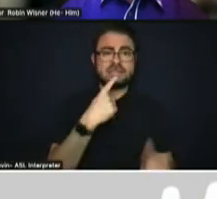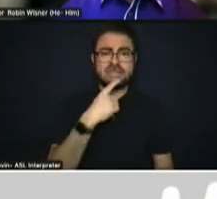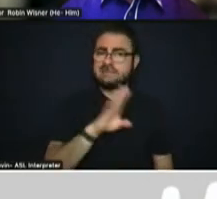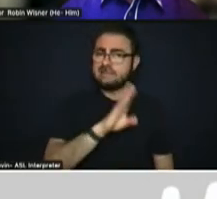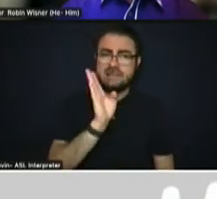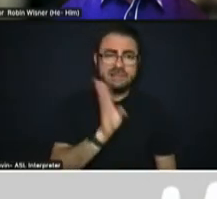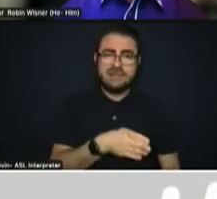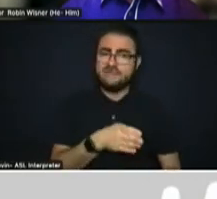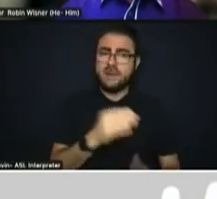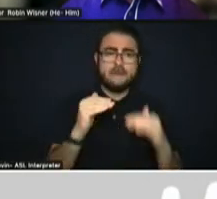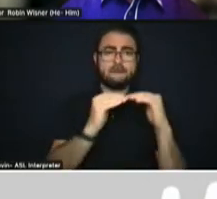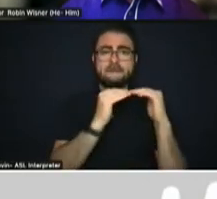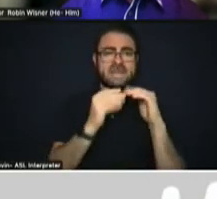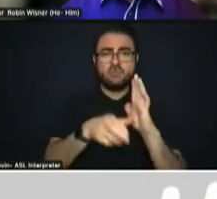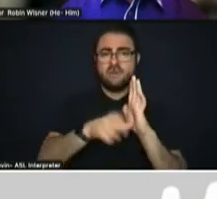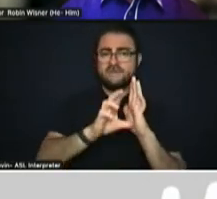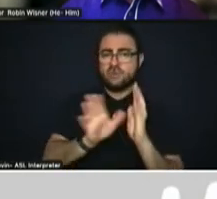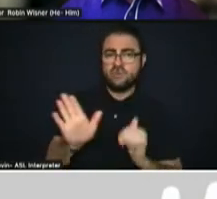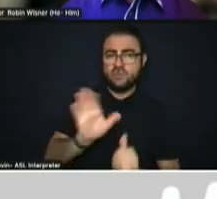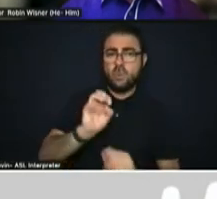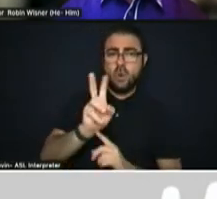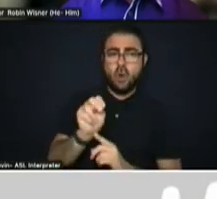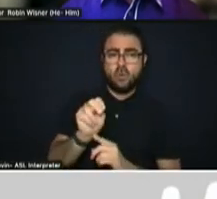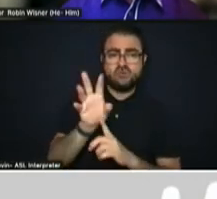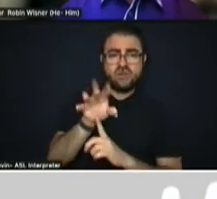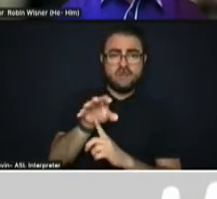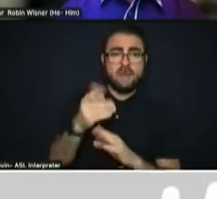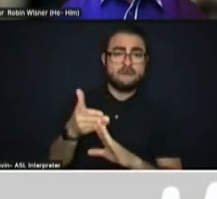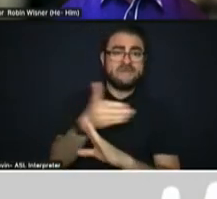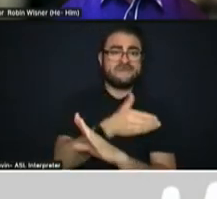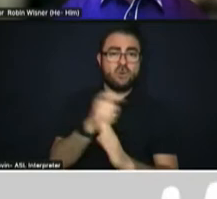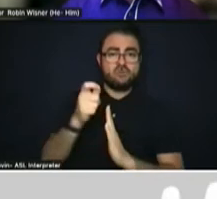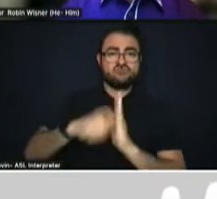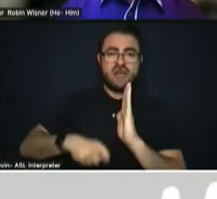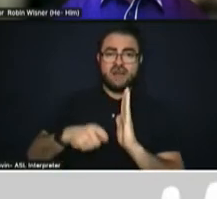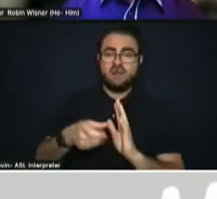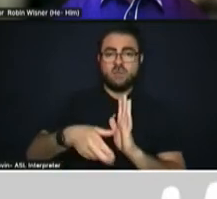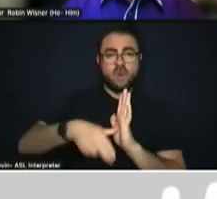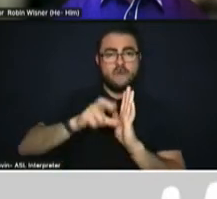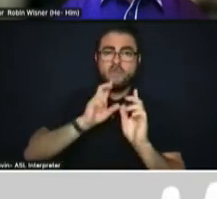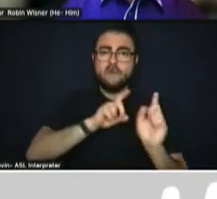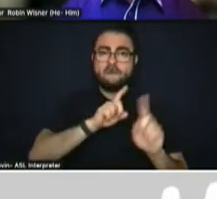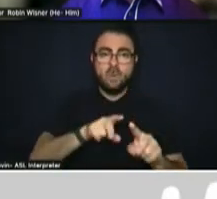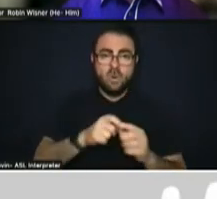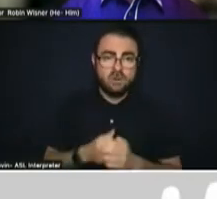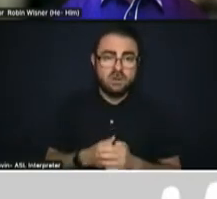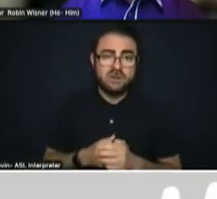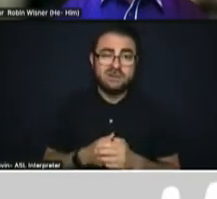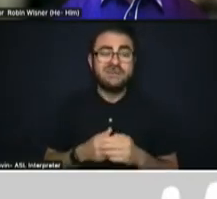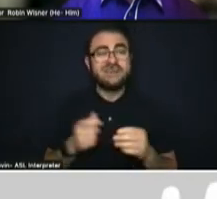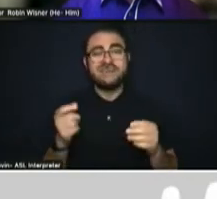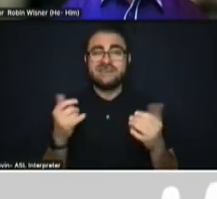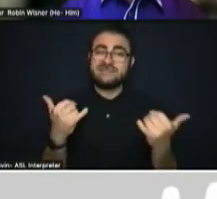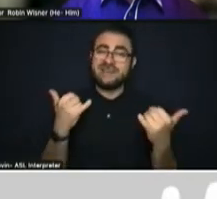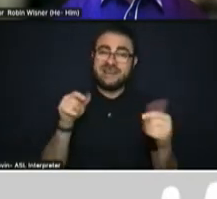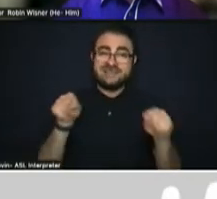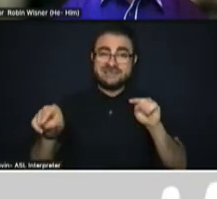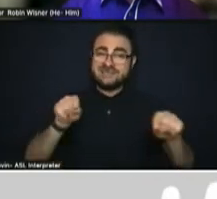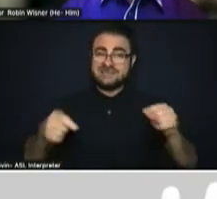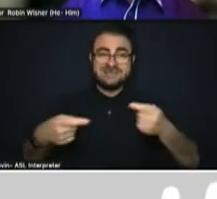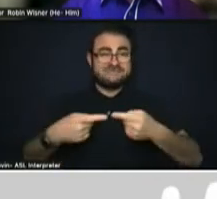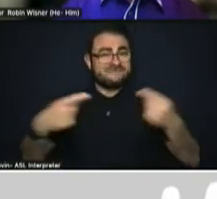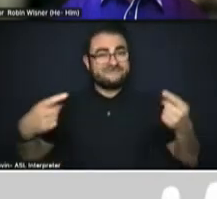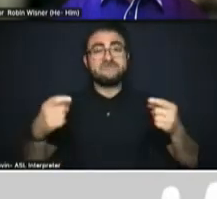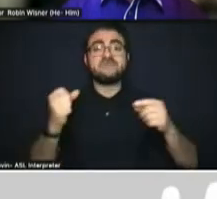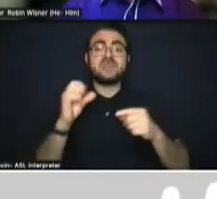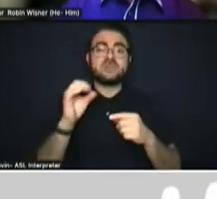allowed to look at your camera footage before writing a report. And this truly is a middle ground, and it's a middle ground that, even